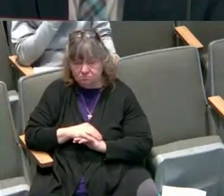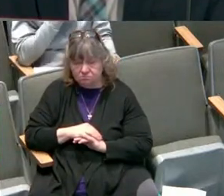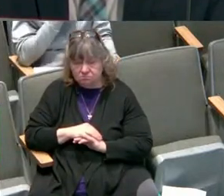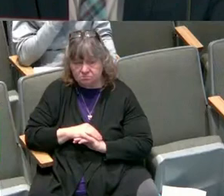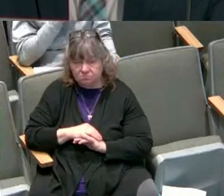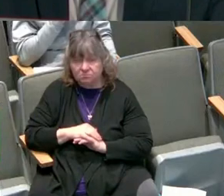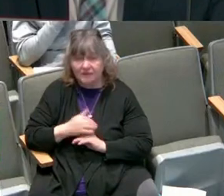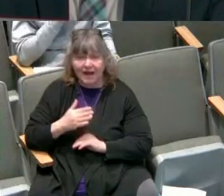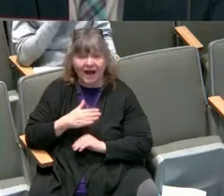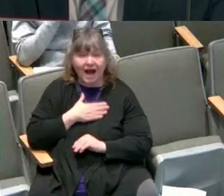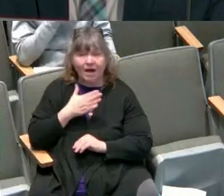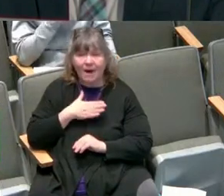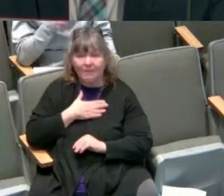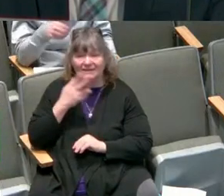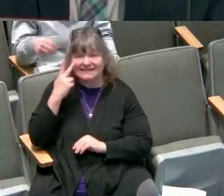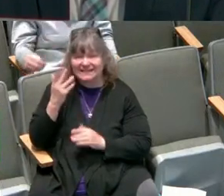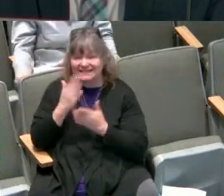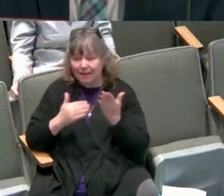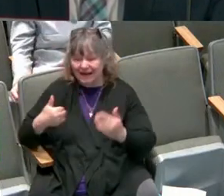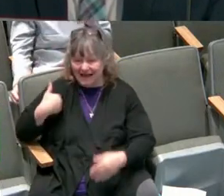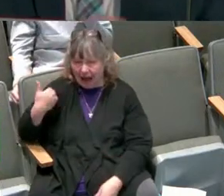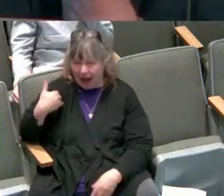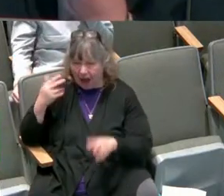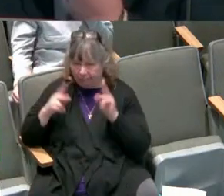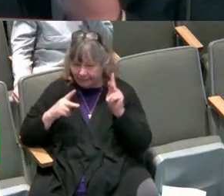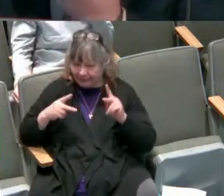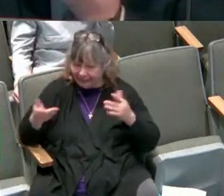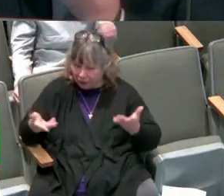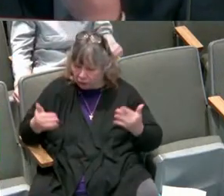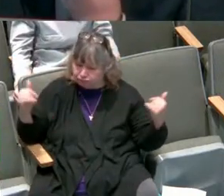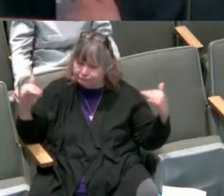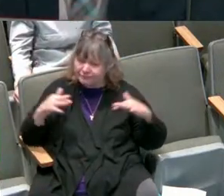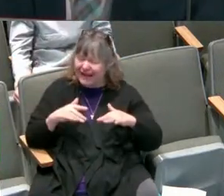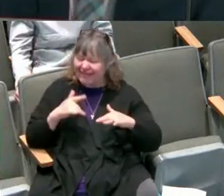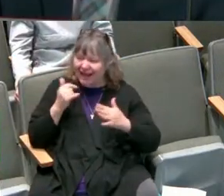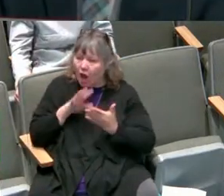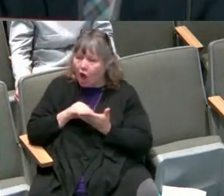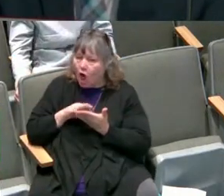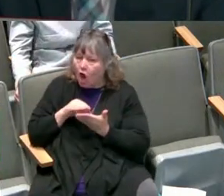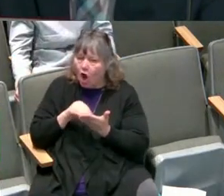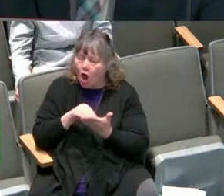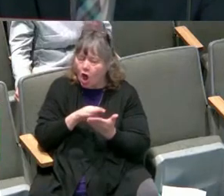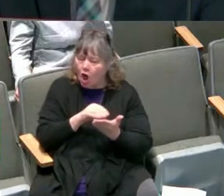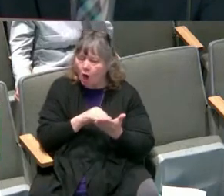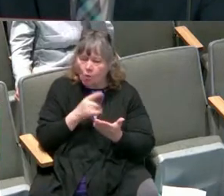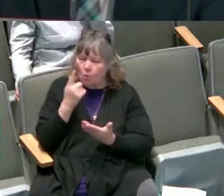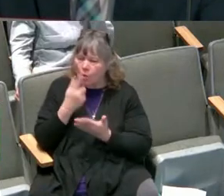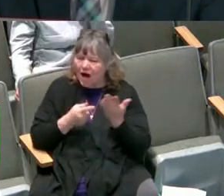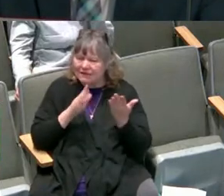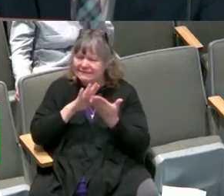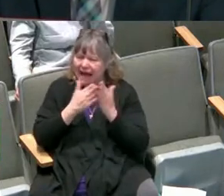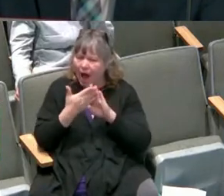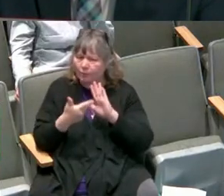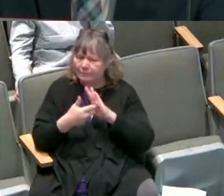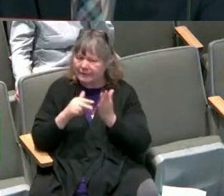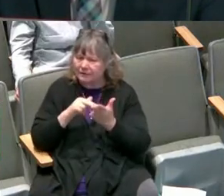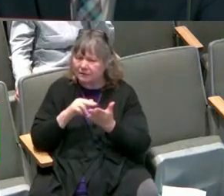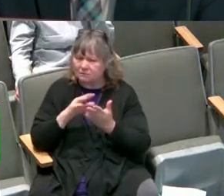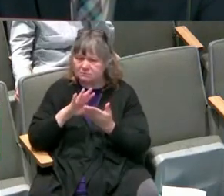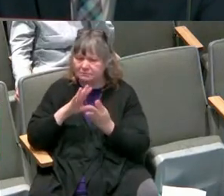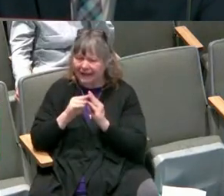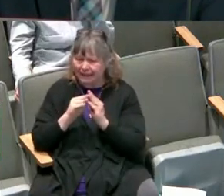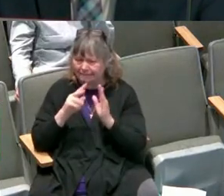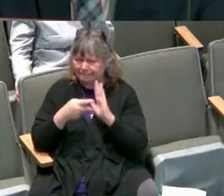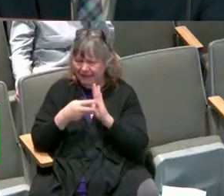I'm happy to see some young voters here tonight they can kind of learn how it all works as you came